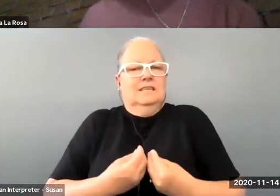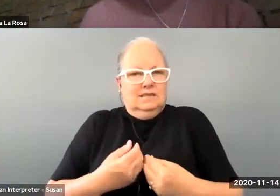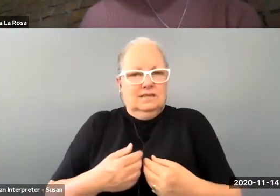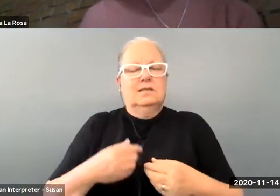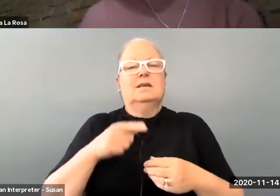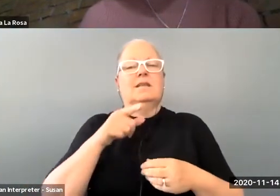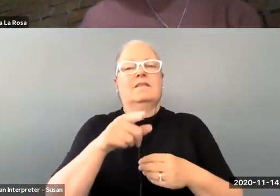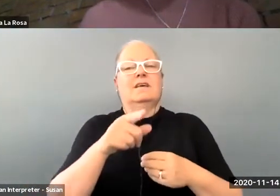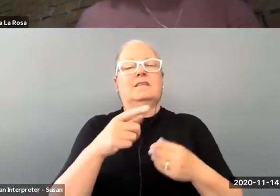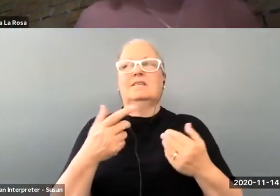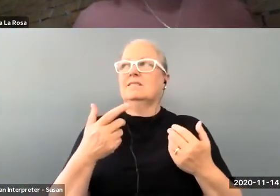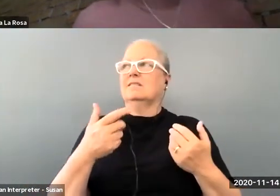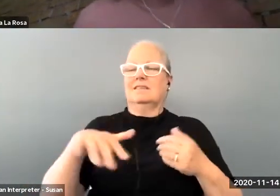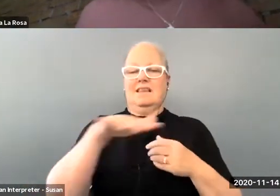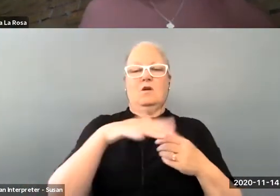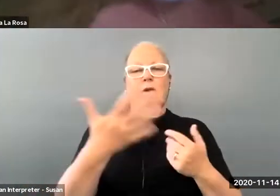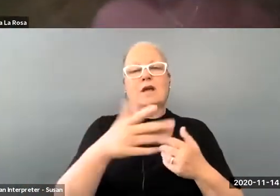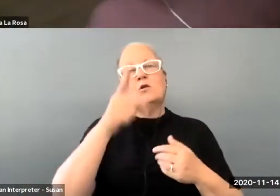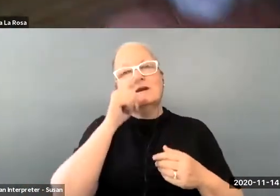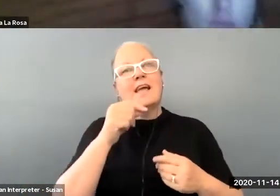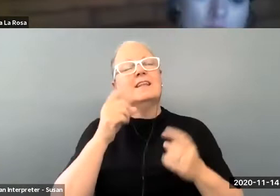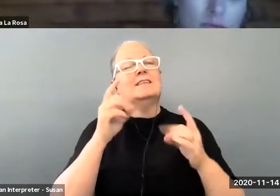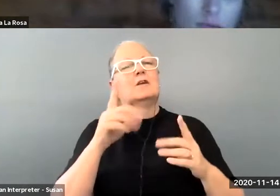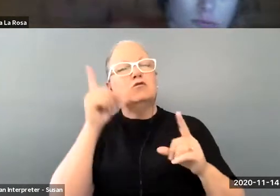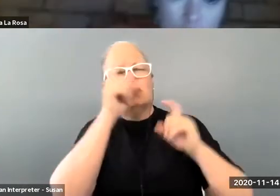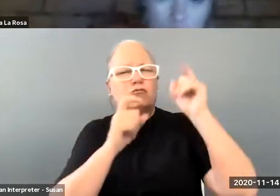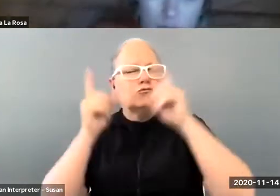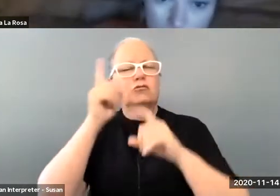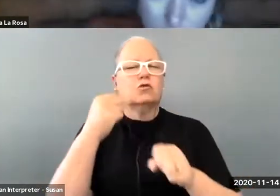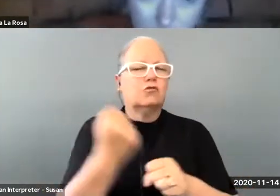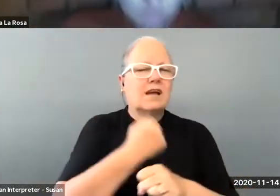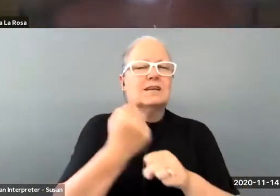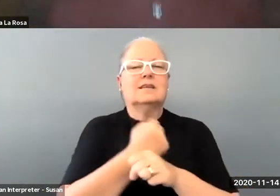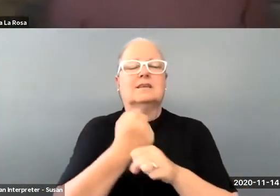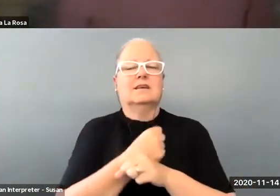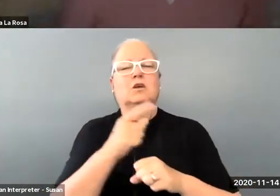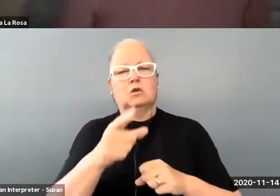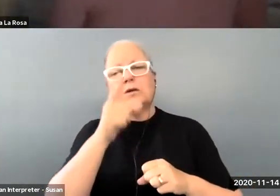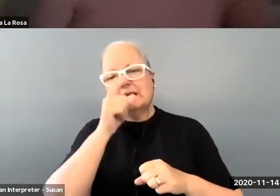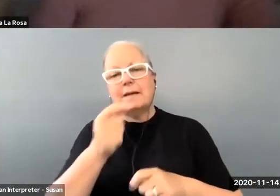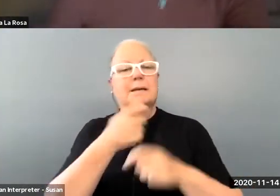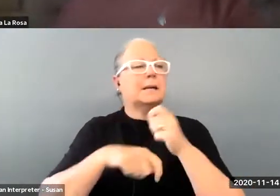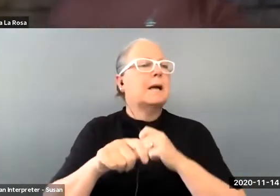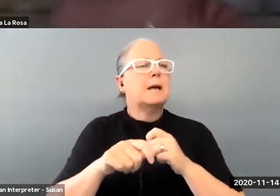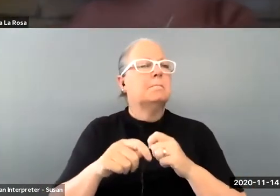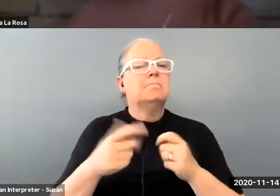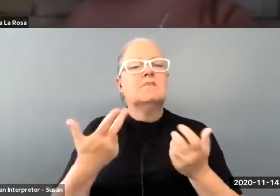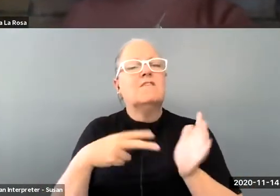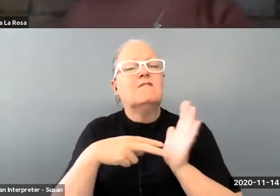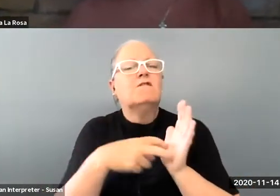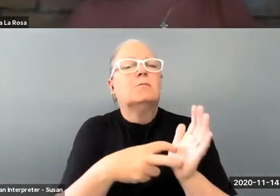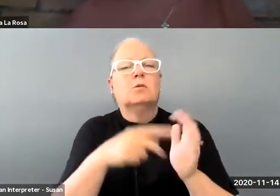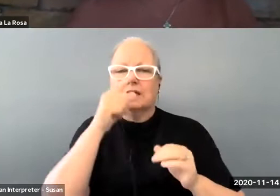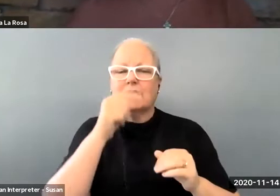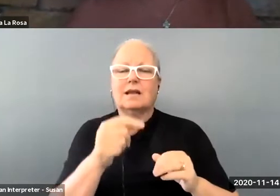can create and you can become vulnerable in a way that you need to in order to create whatever it is that you're trying to do, that there